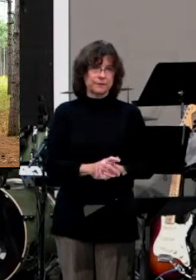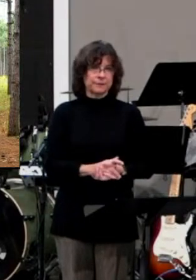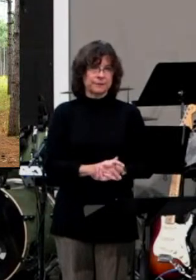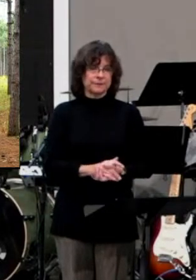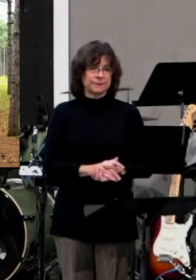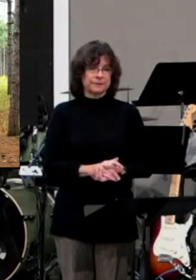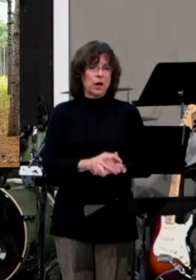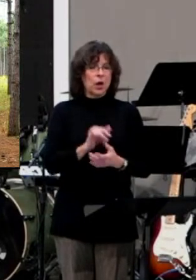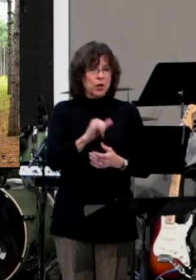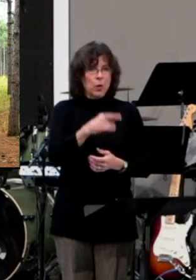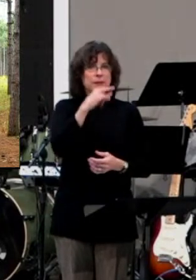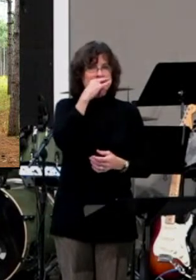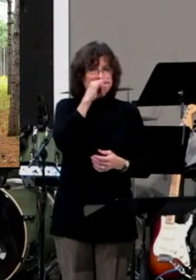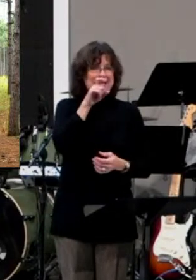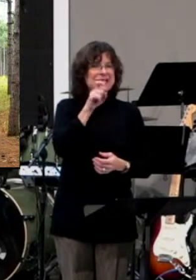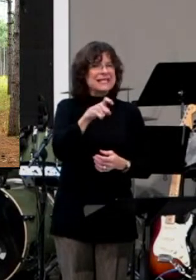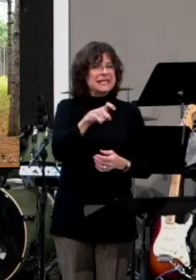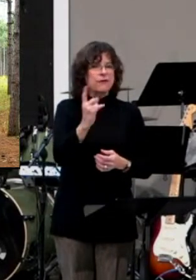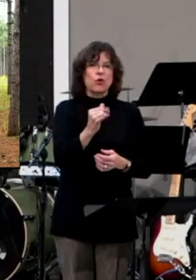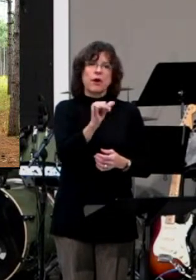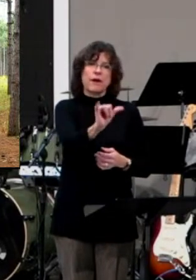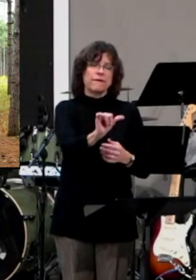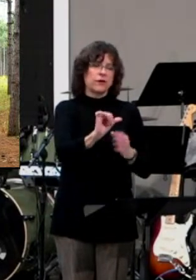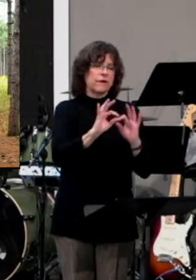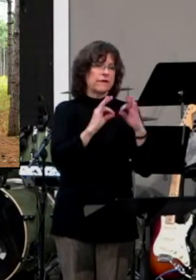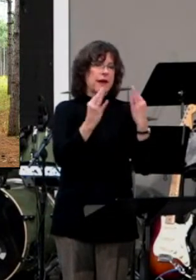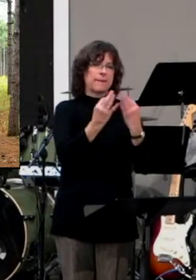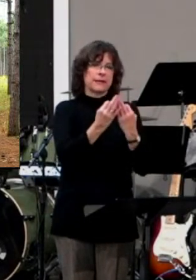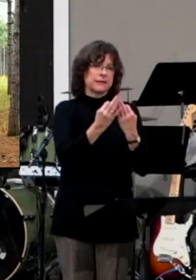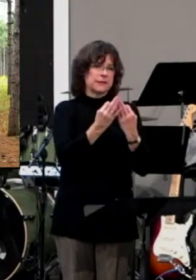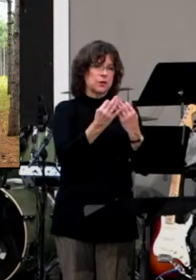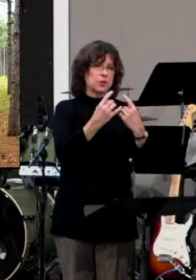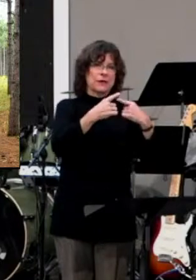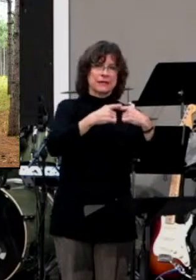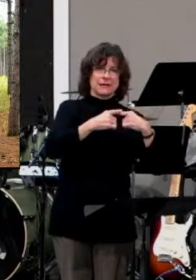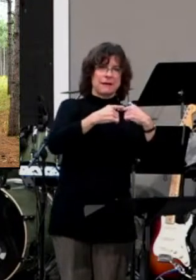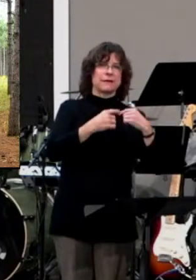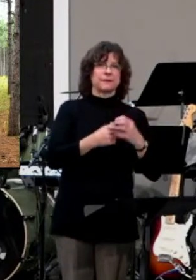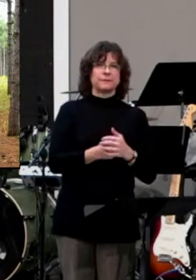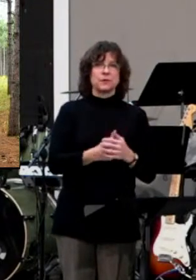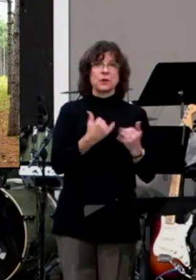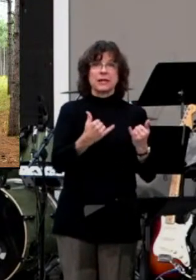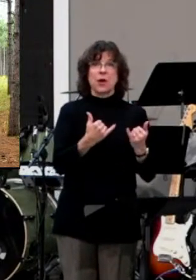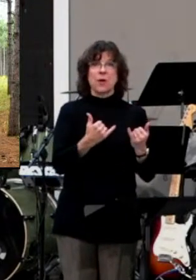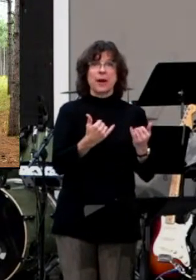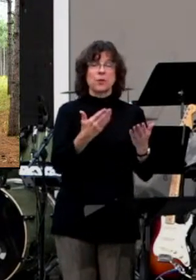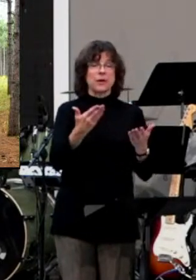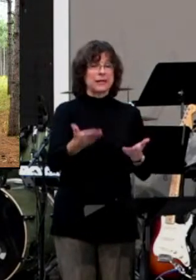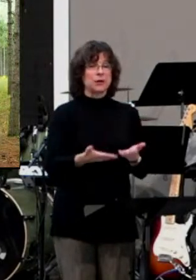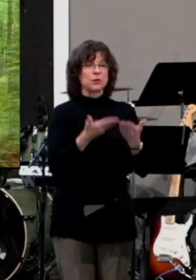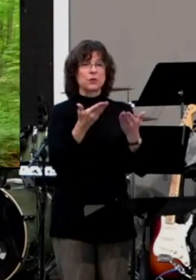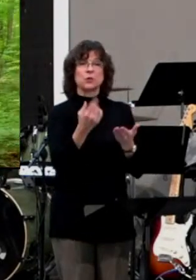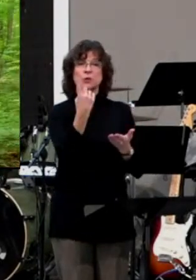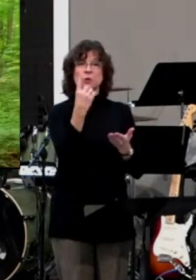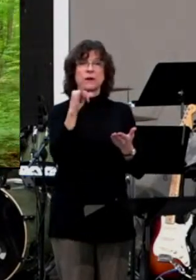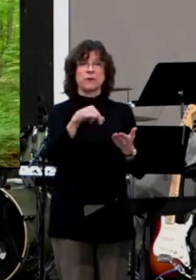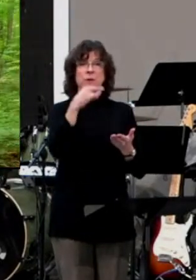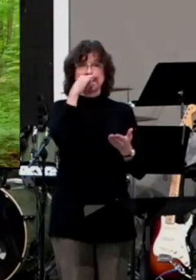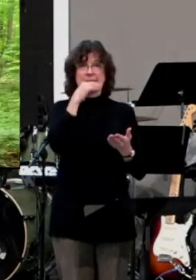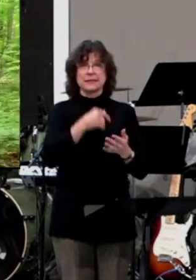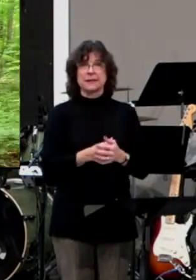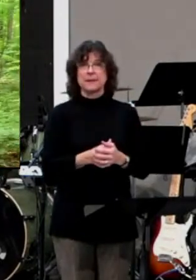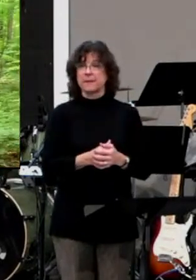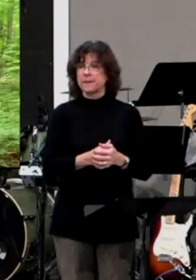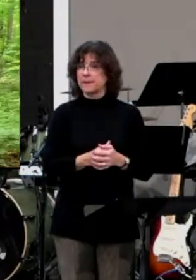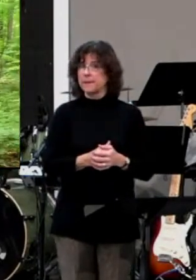in need of forever families. Right now, I want to introduce you to one of those kids.